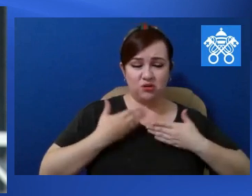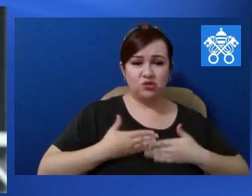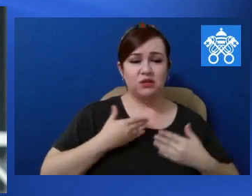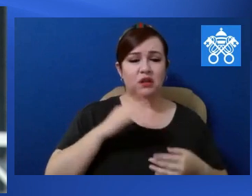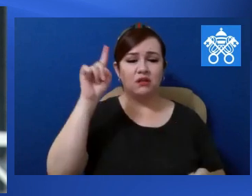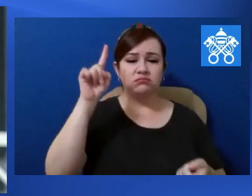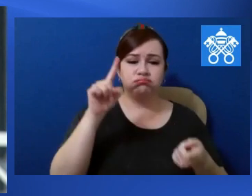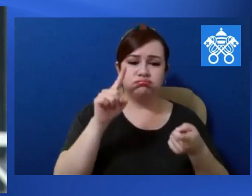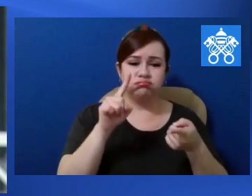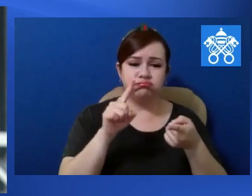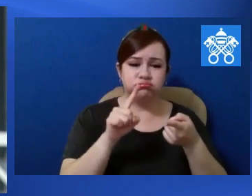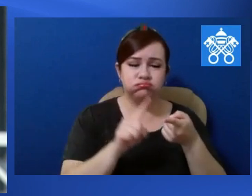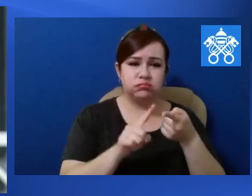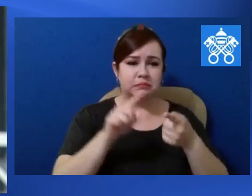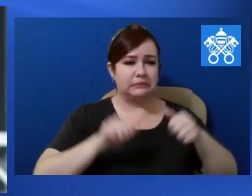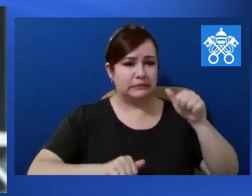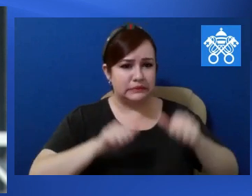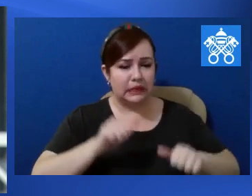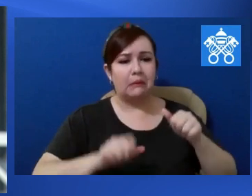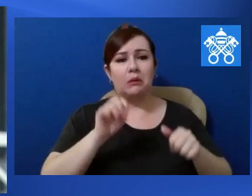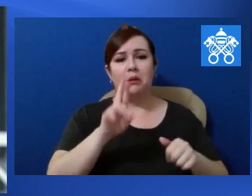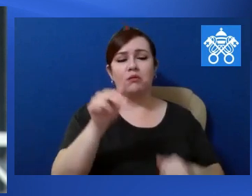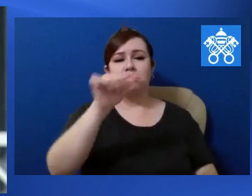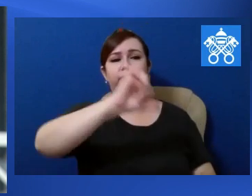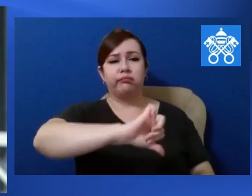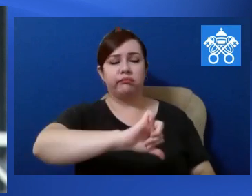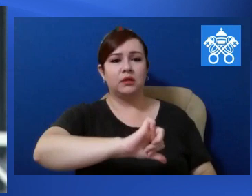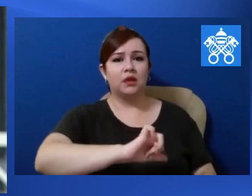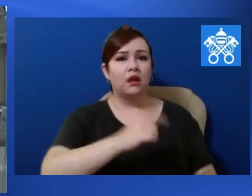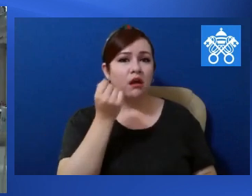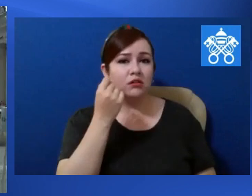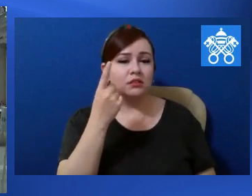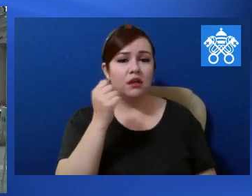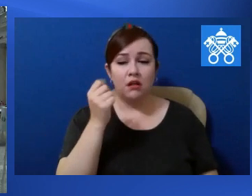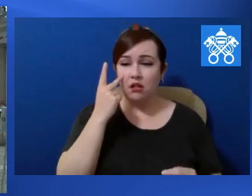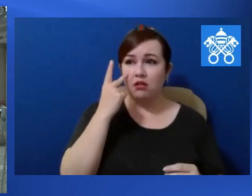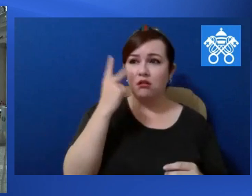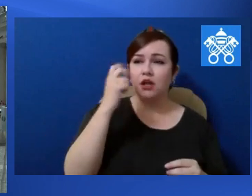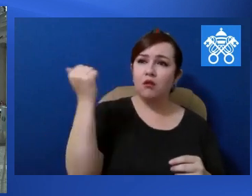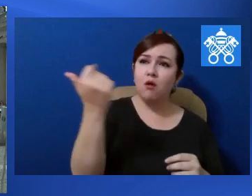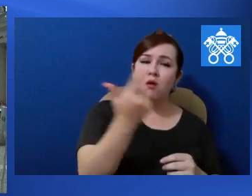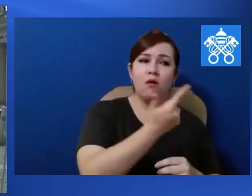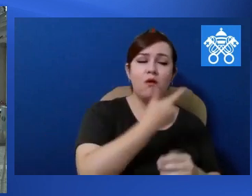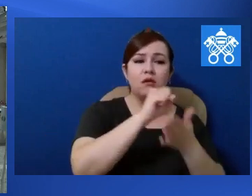bear witness to Him not only with words, but above all with a life